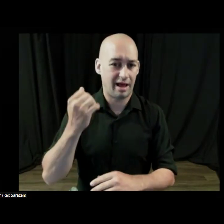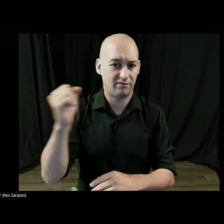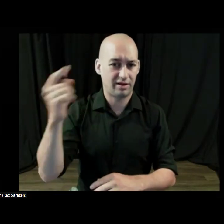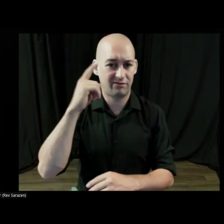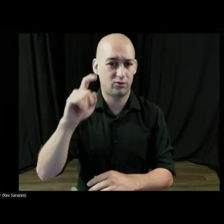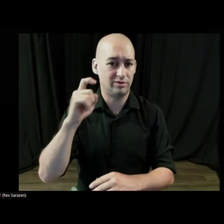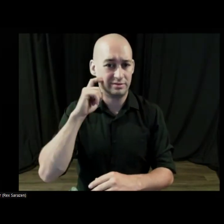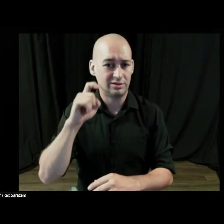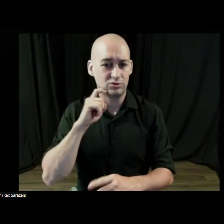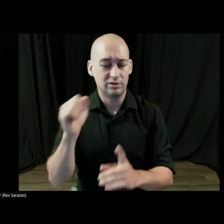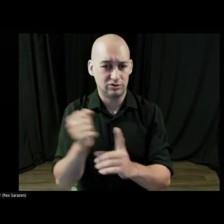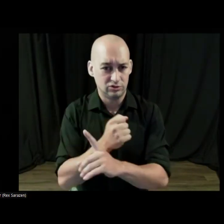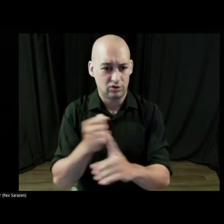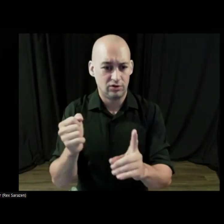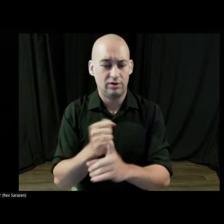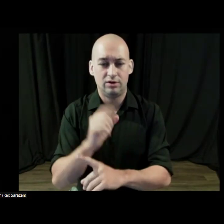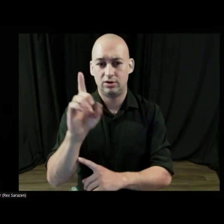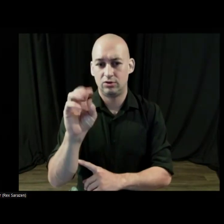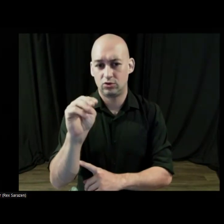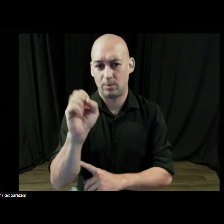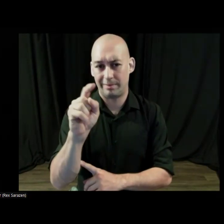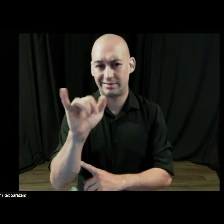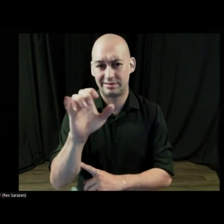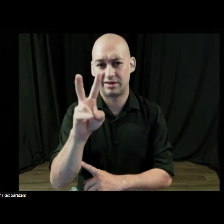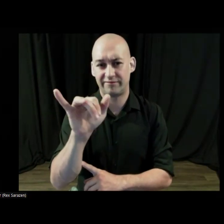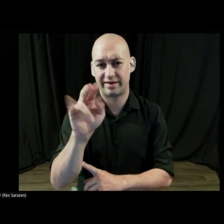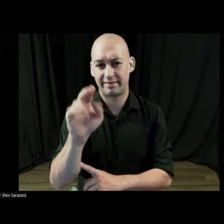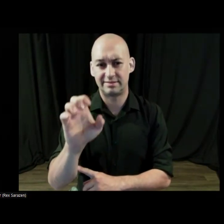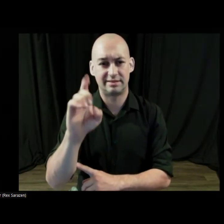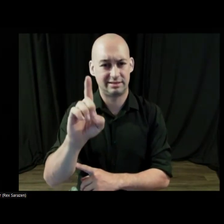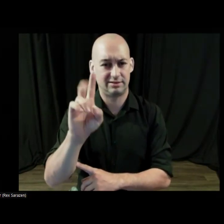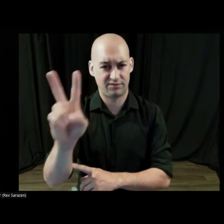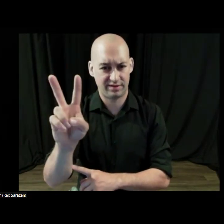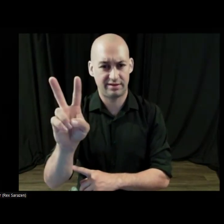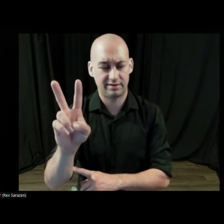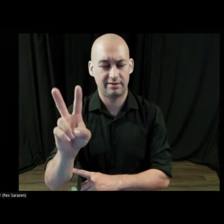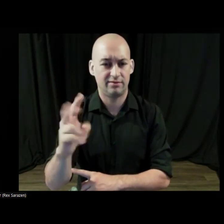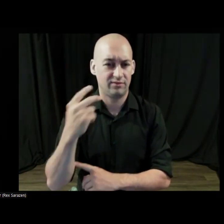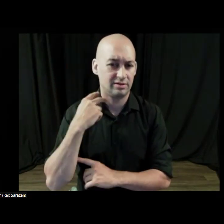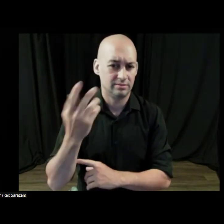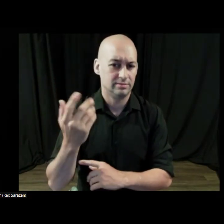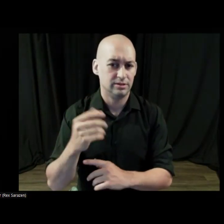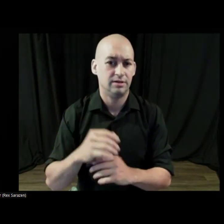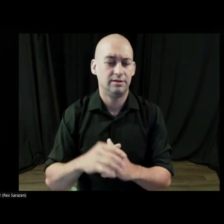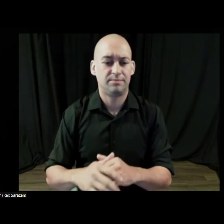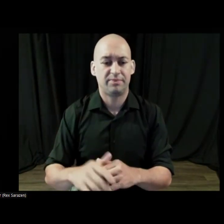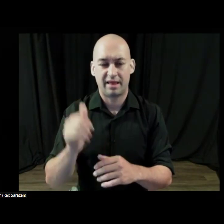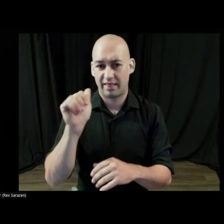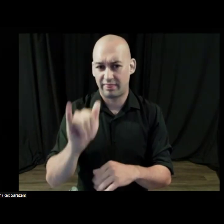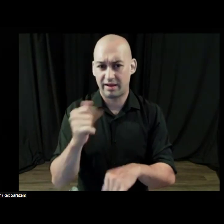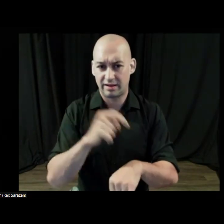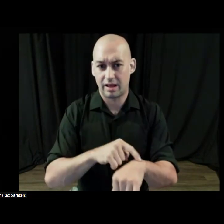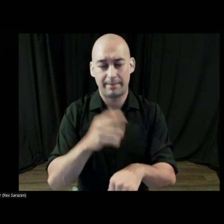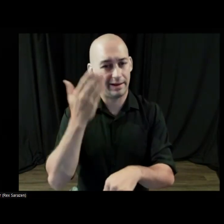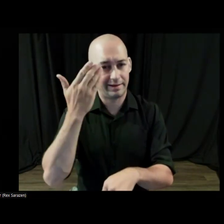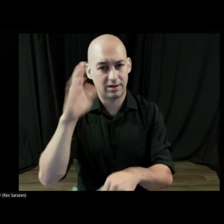domestic violence victims in Yolo County. And at the time, I didn't know how important community